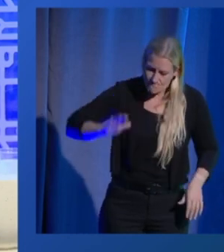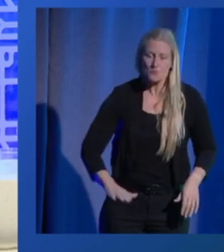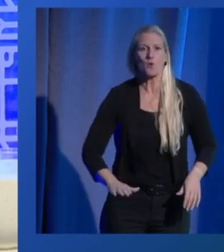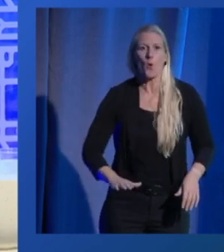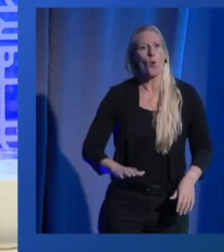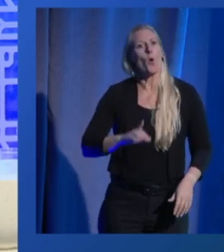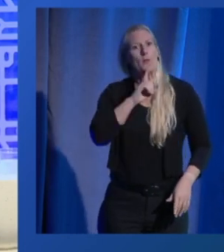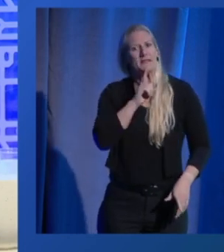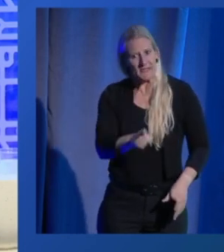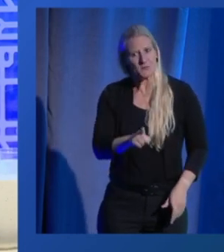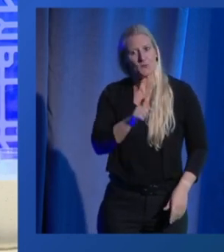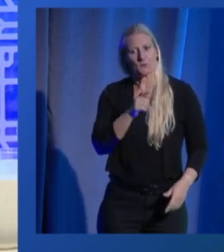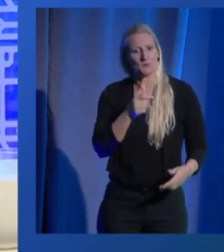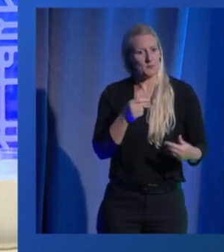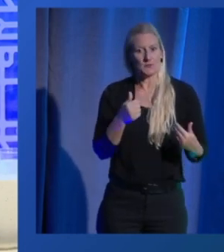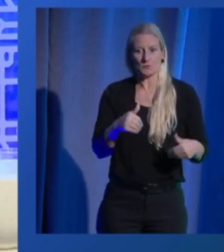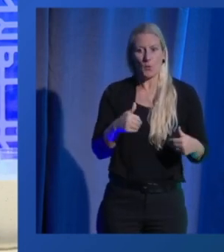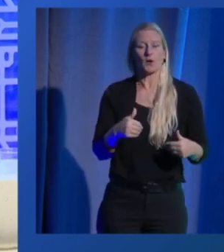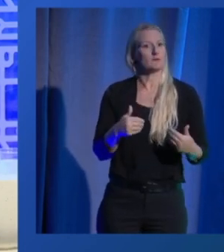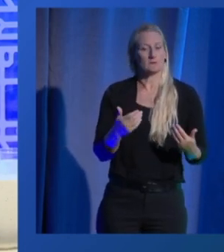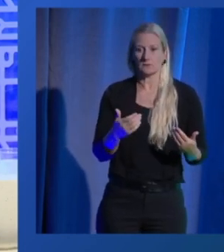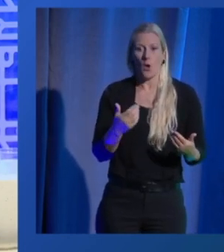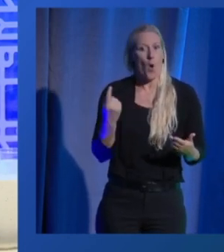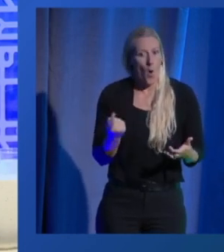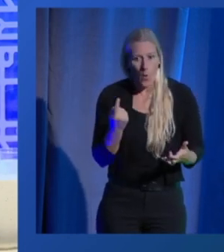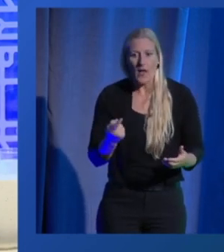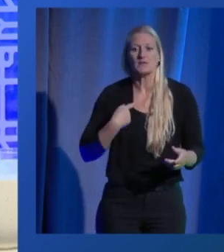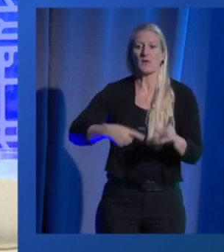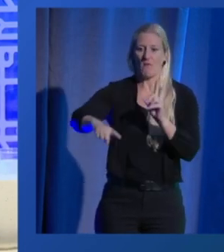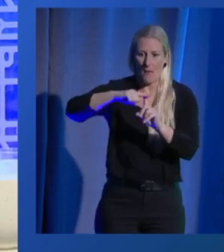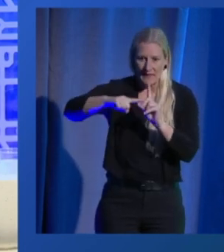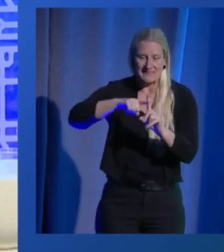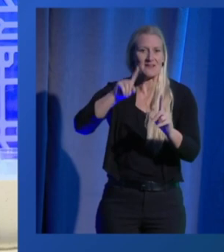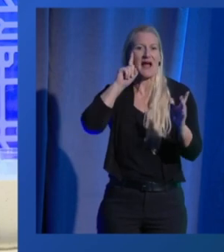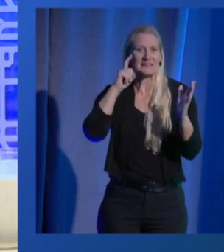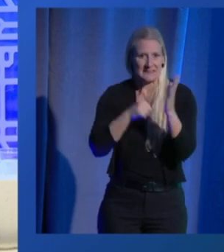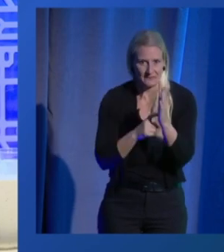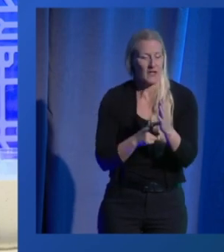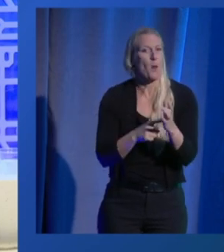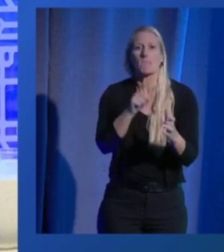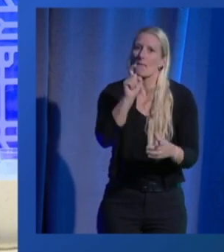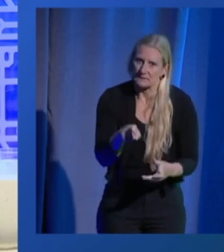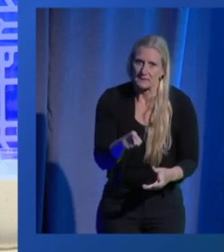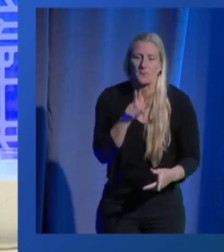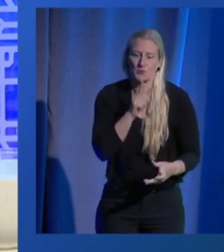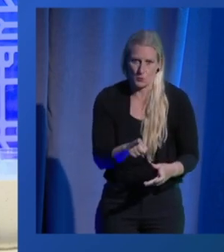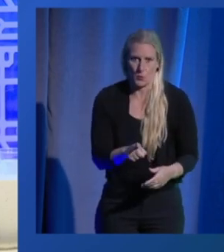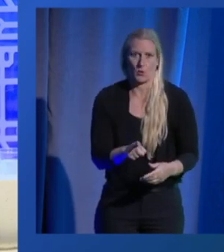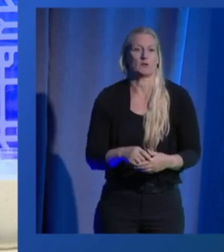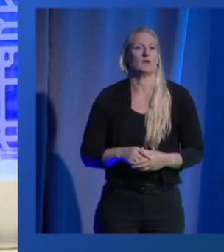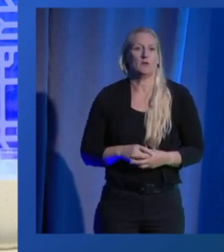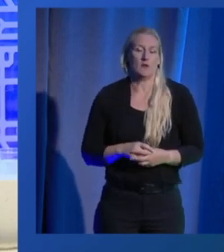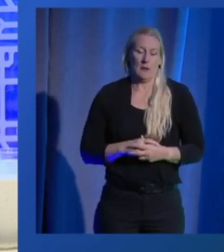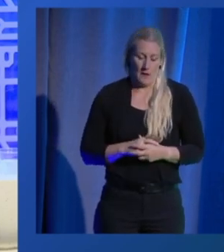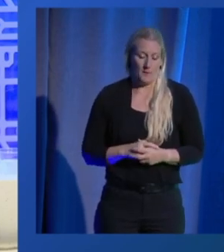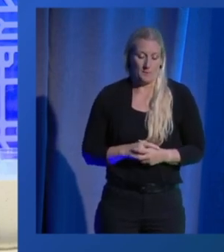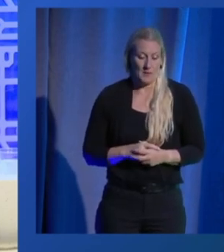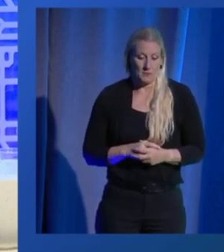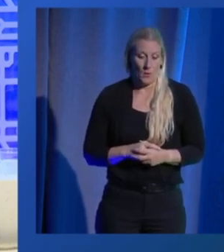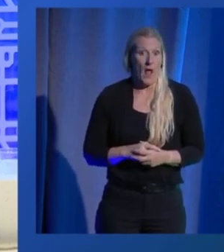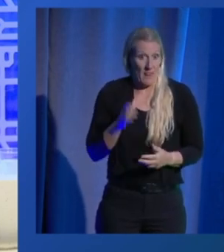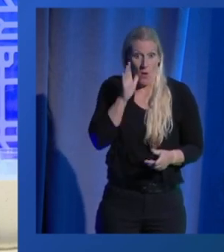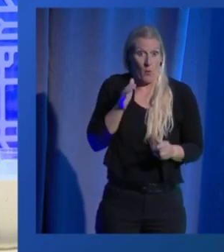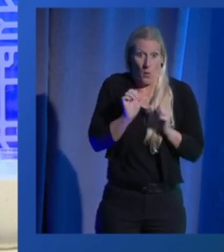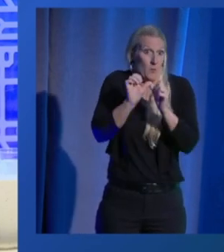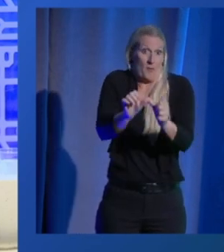ensure that uh you know positive identification and that capability U to maintain the accountability throughout is is going to remain